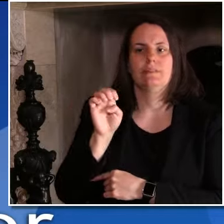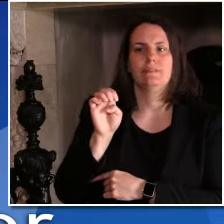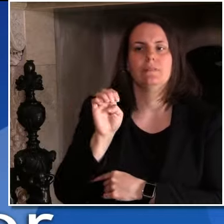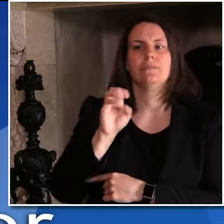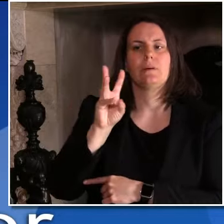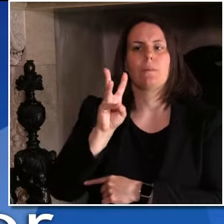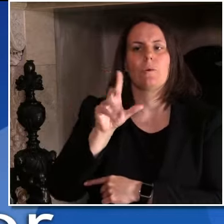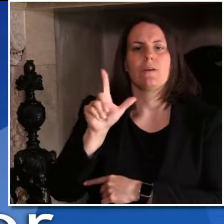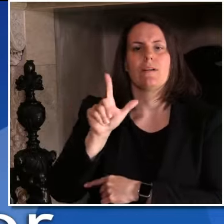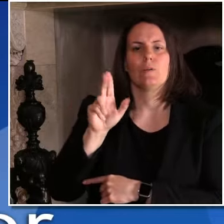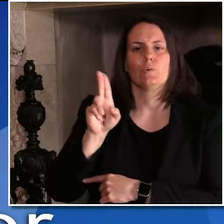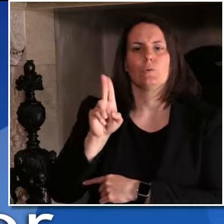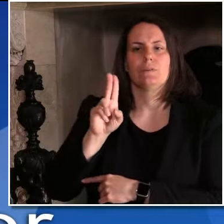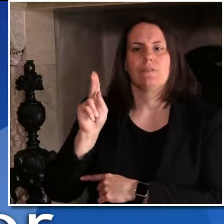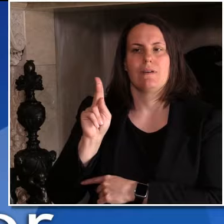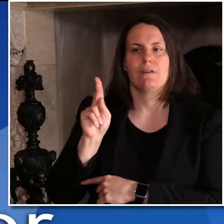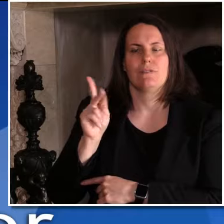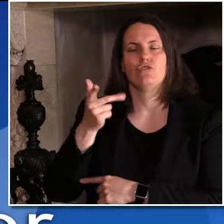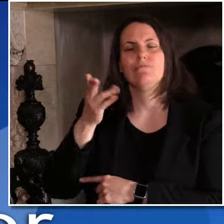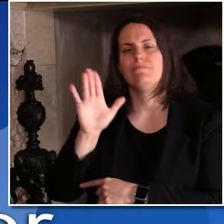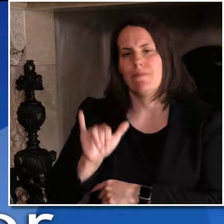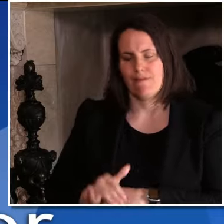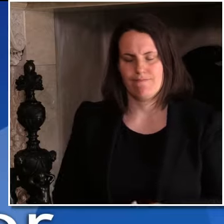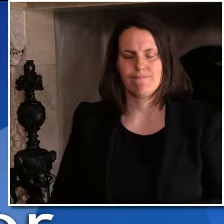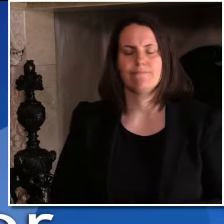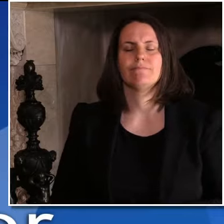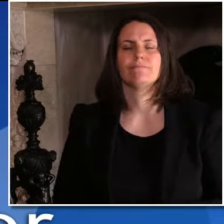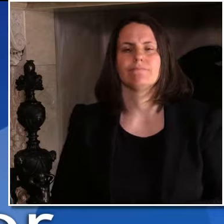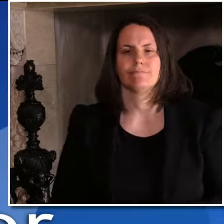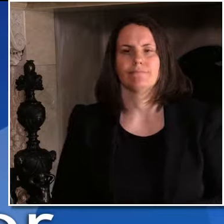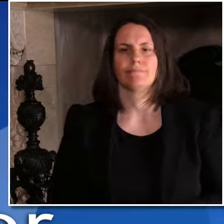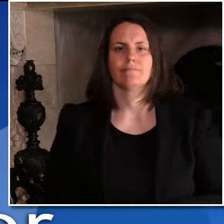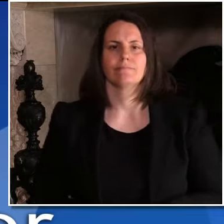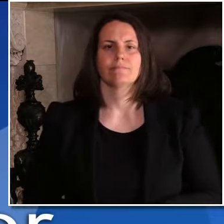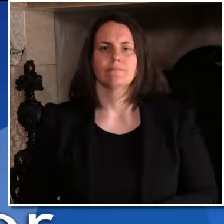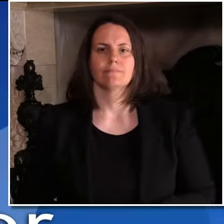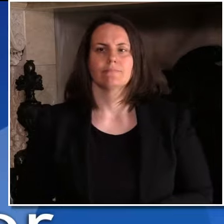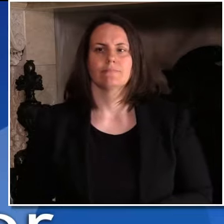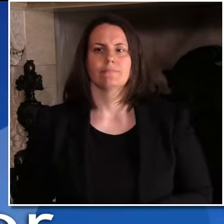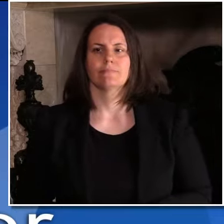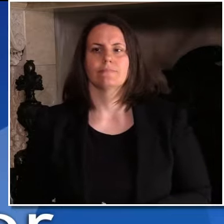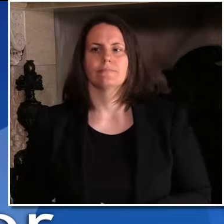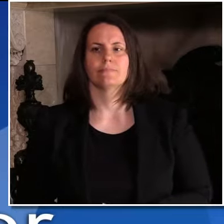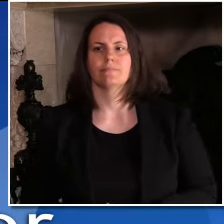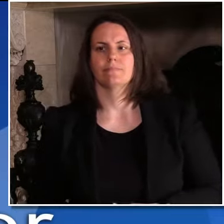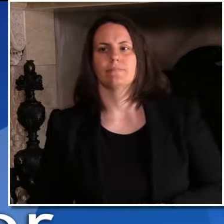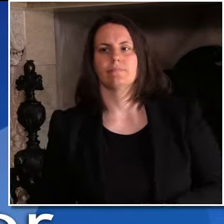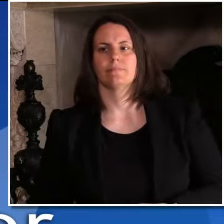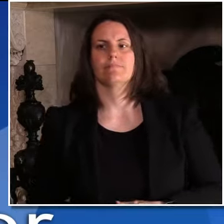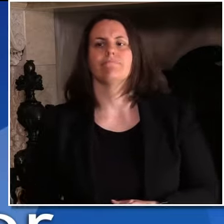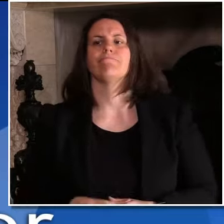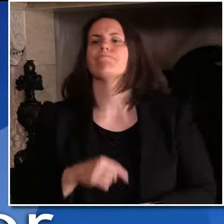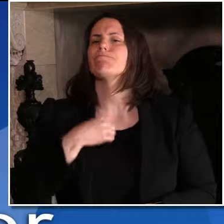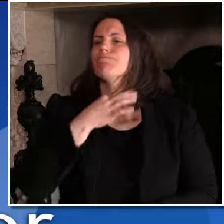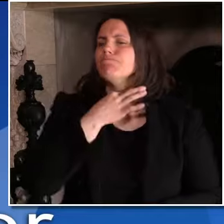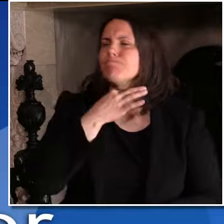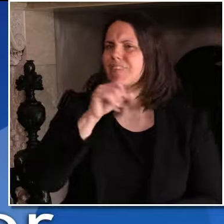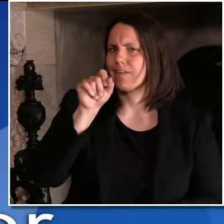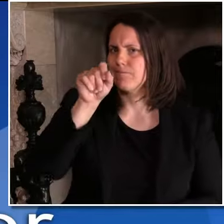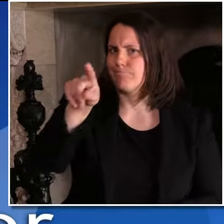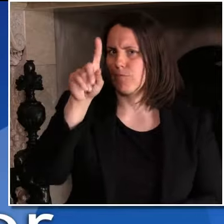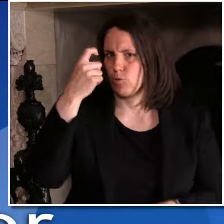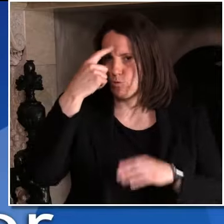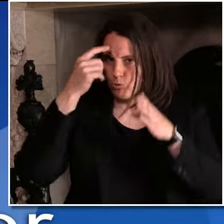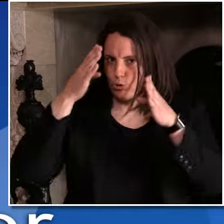Yes, can you hear me? Yes. Great, thank you. This question is for Governor Evers. So